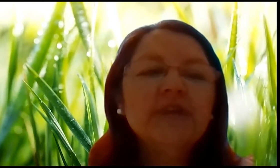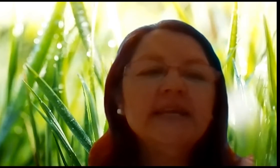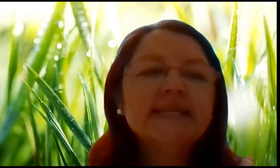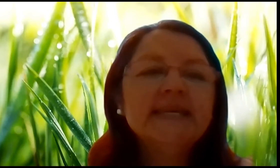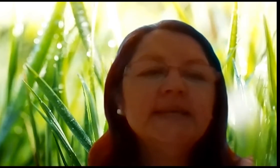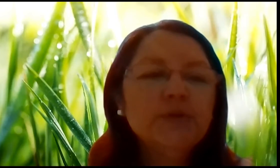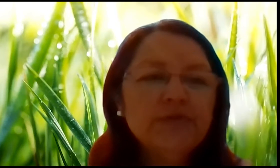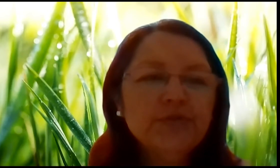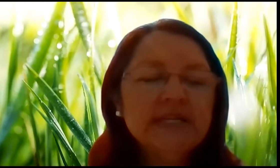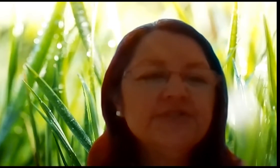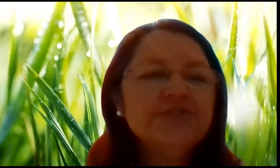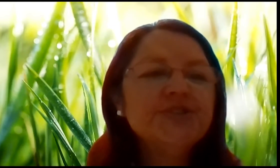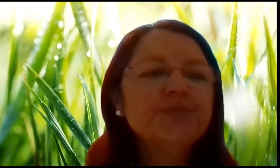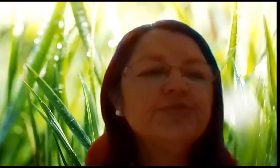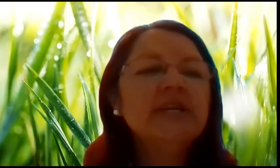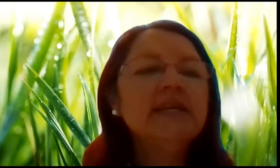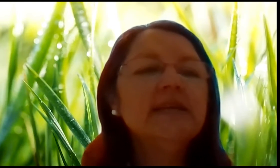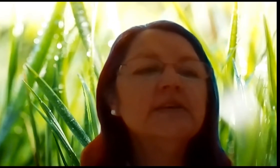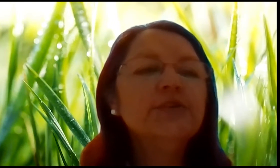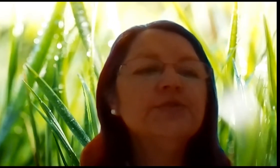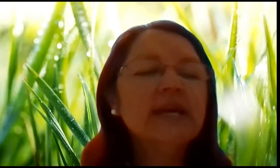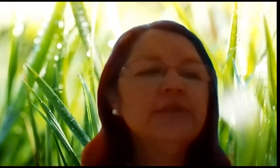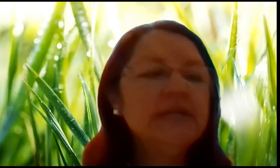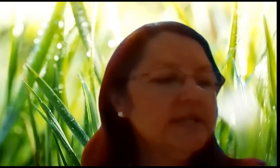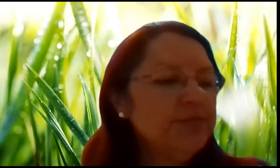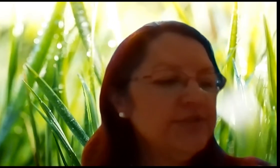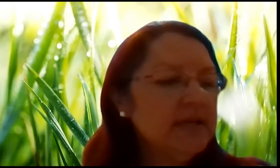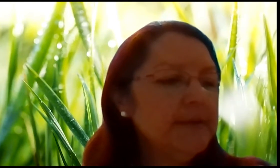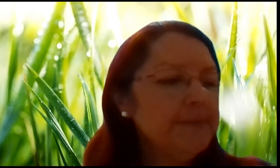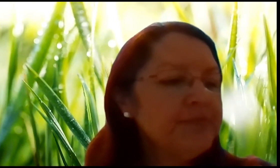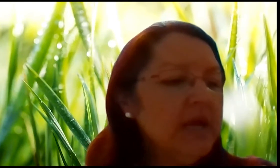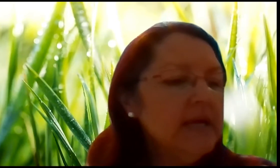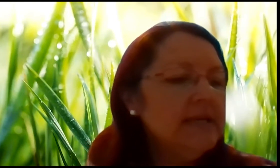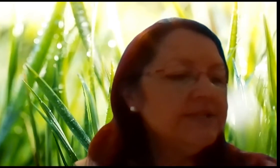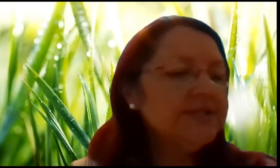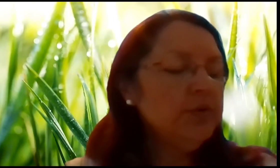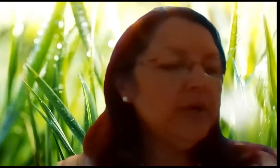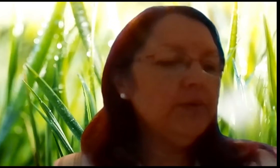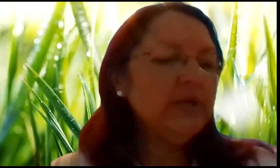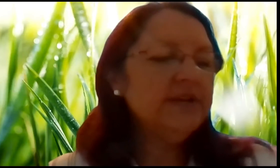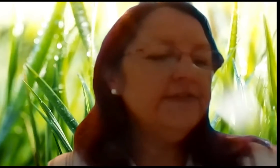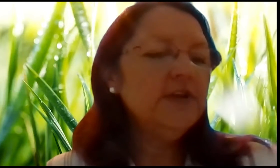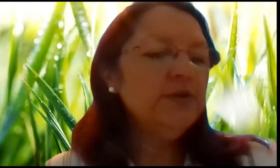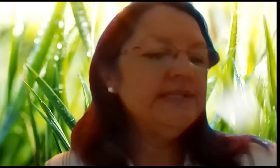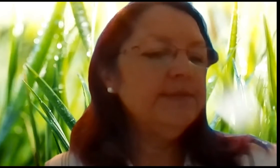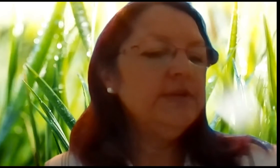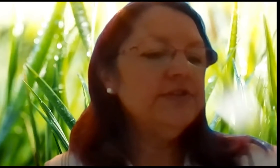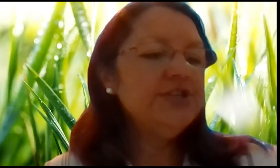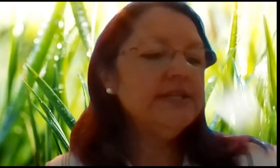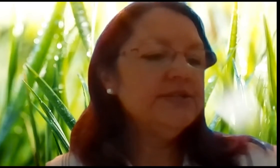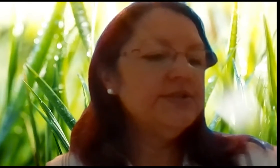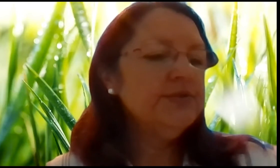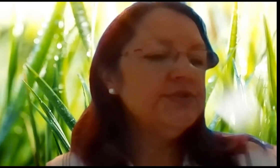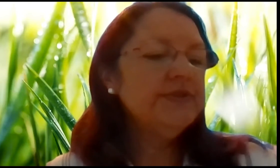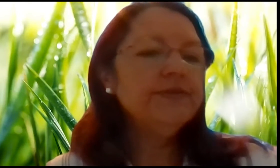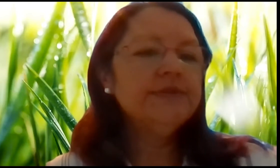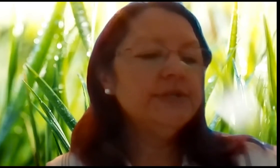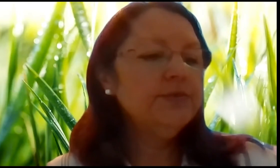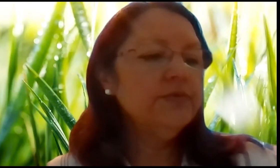we've got a great team, and we've already introduced Pri, who's our interpreter. So we're going to follow a similar agenda